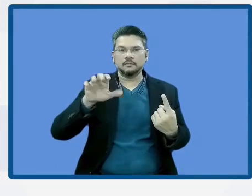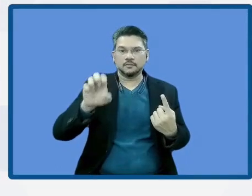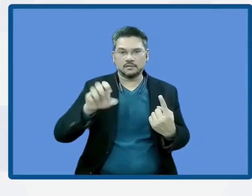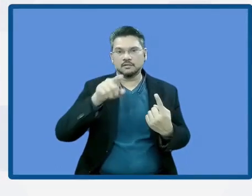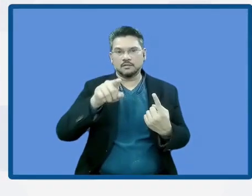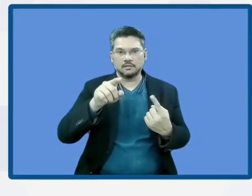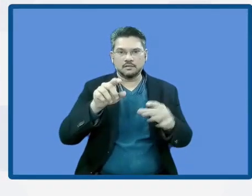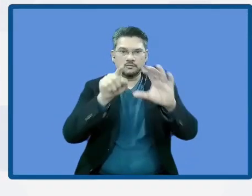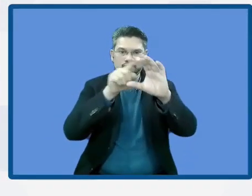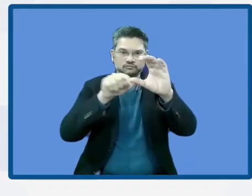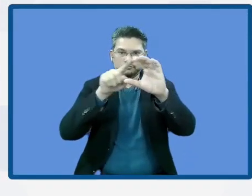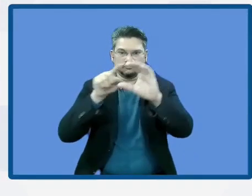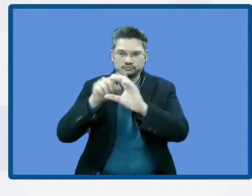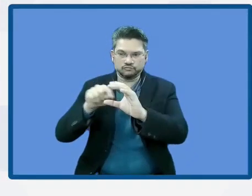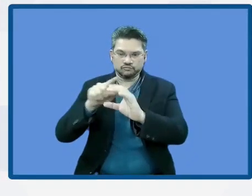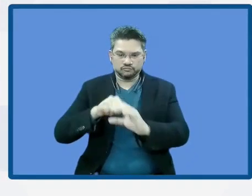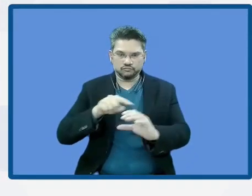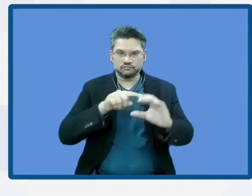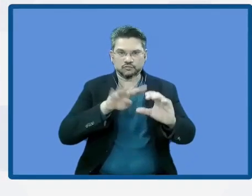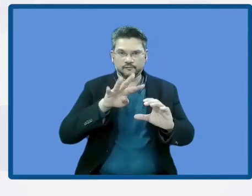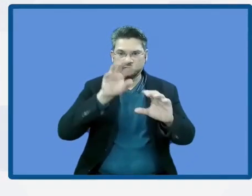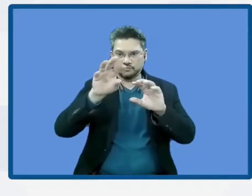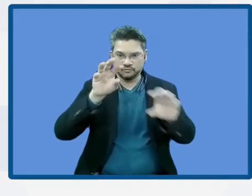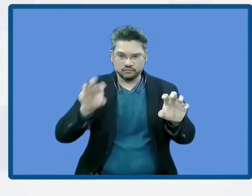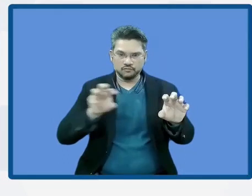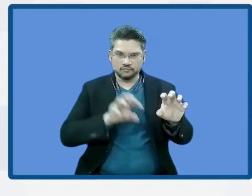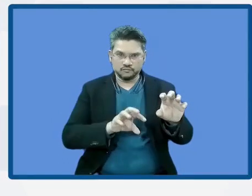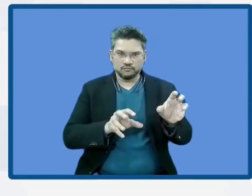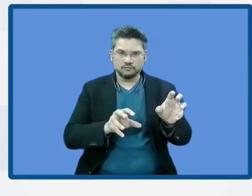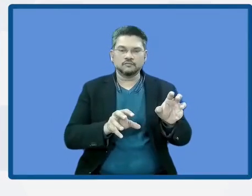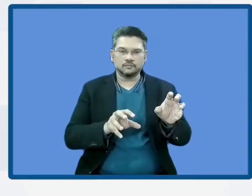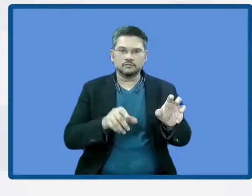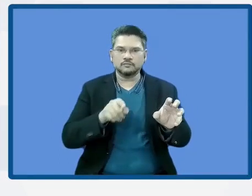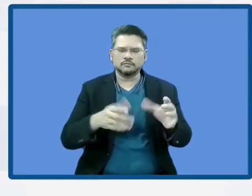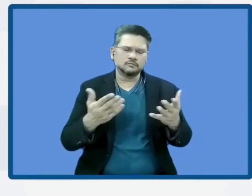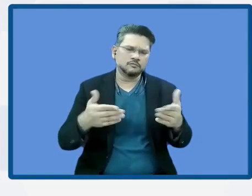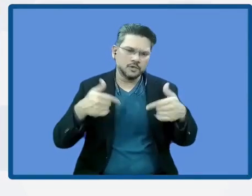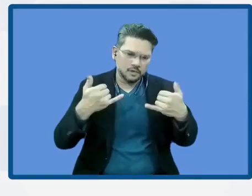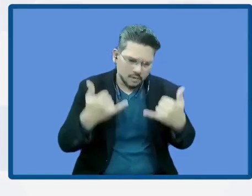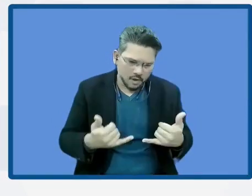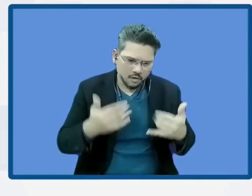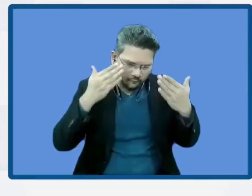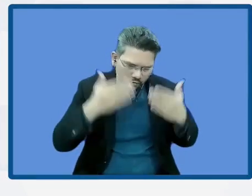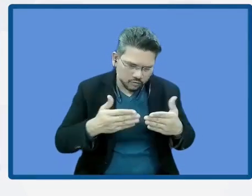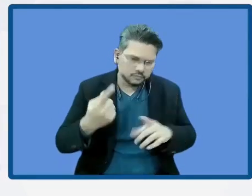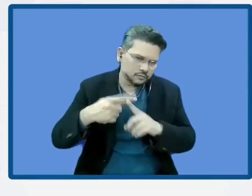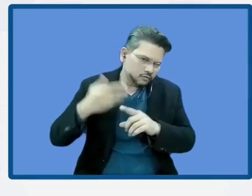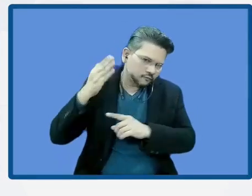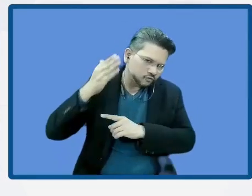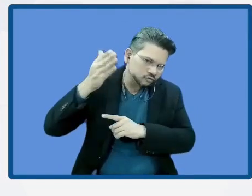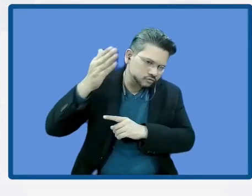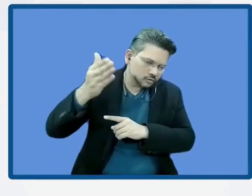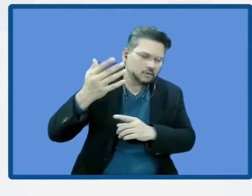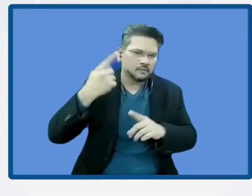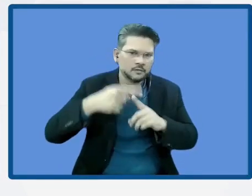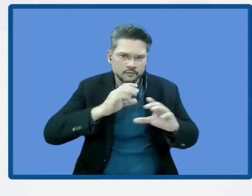So we need to focus on what we're facing at the moment, what we will be focusing in the future. Thirdly, we need to be able to communicate what are the change patterns that we